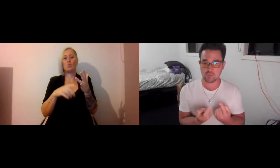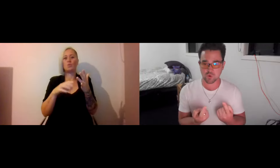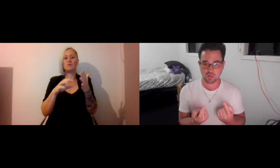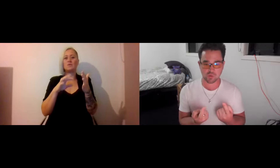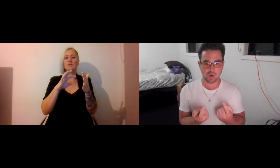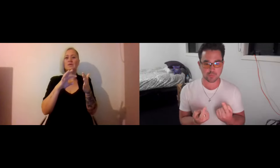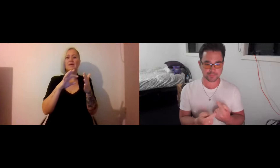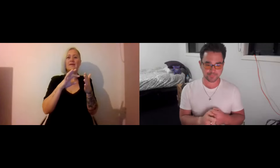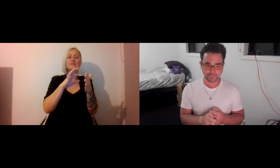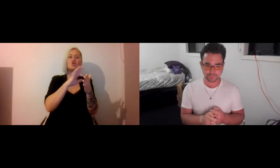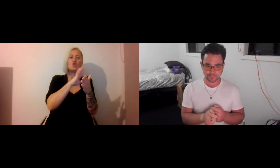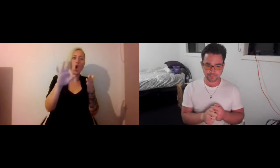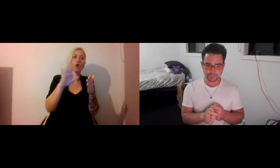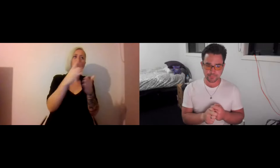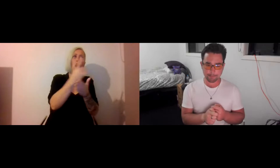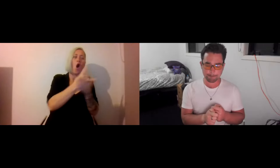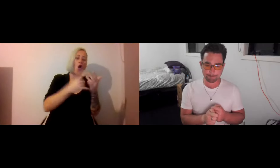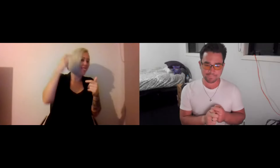surrounding support as well.